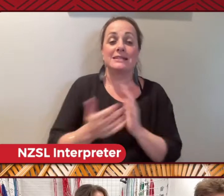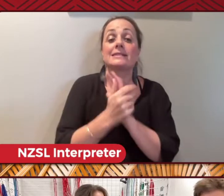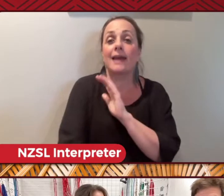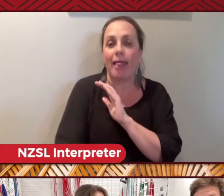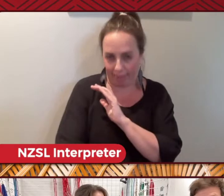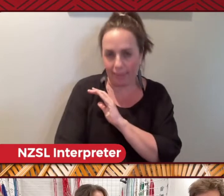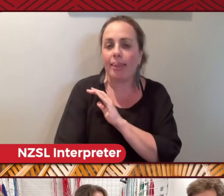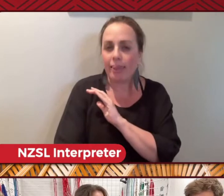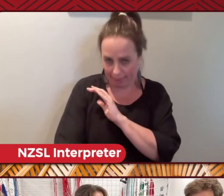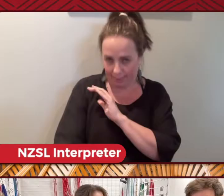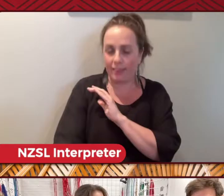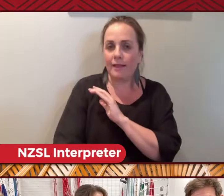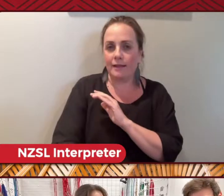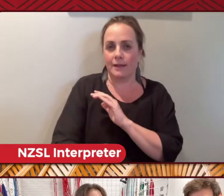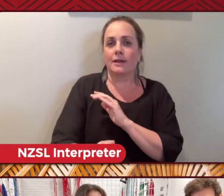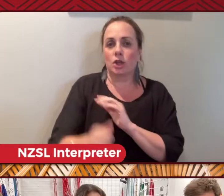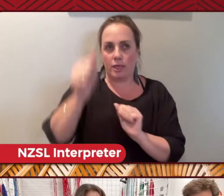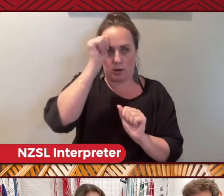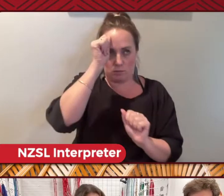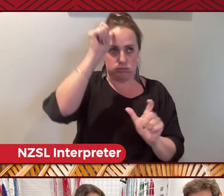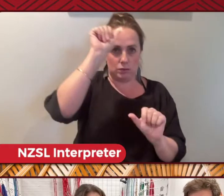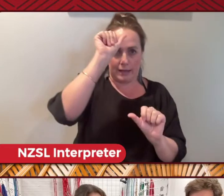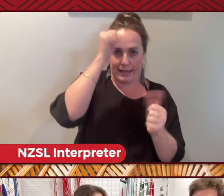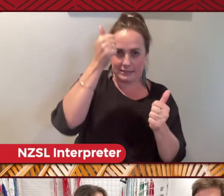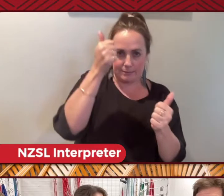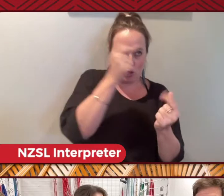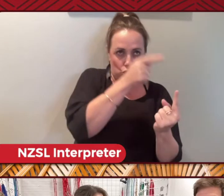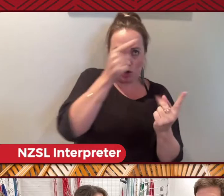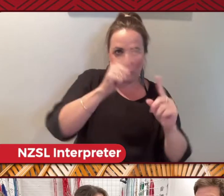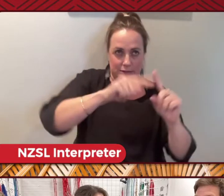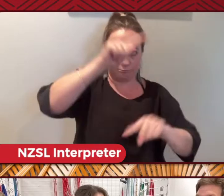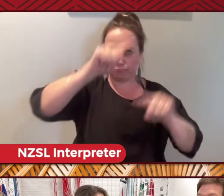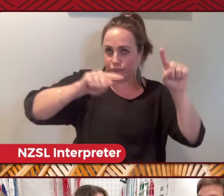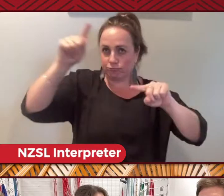and modalities under their belt, which then assist with the